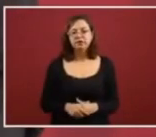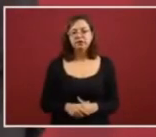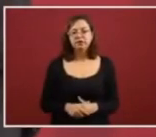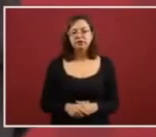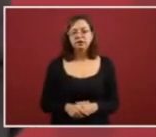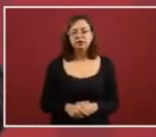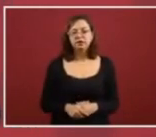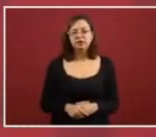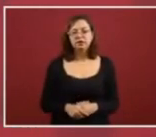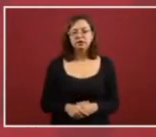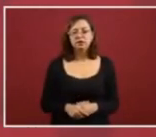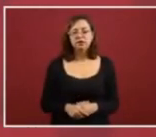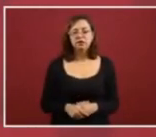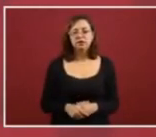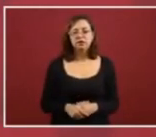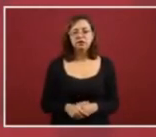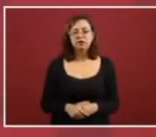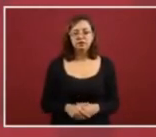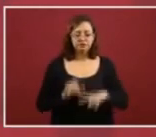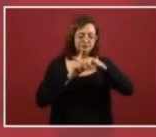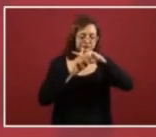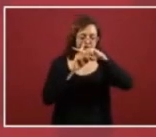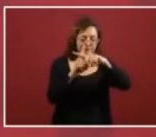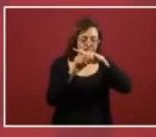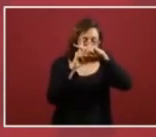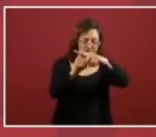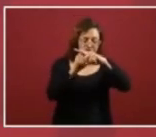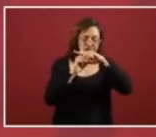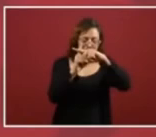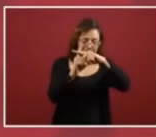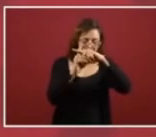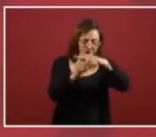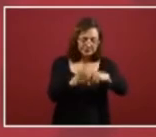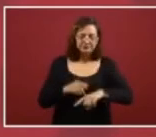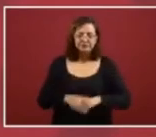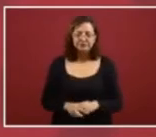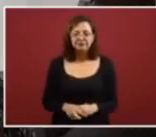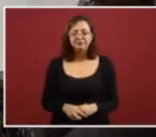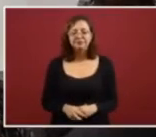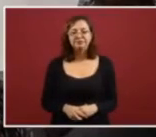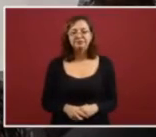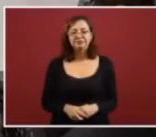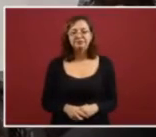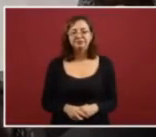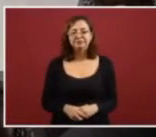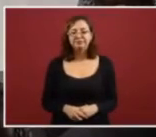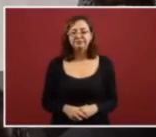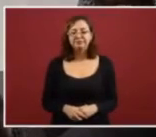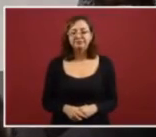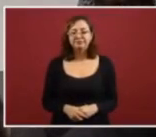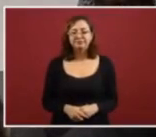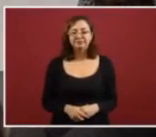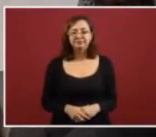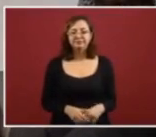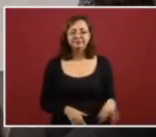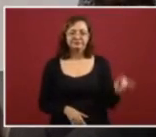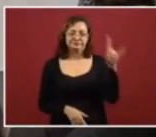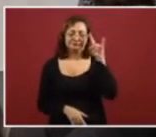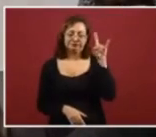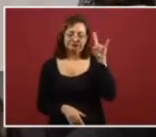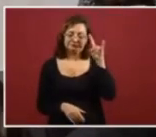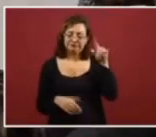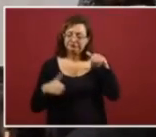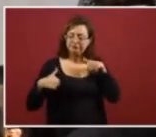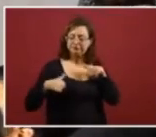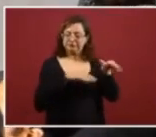and now I'm in a cruz, I don't know why they cruz do this rosary thing. Que se vaya el demonio. He says,